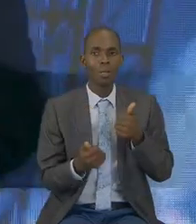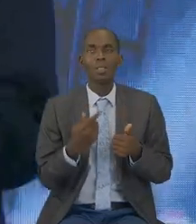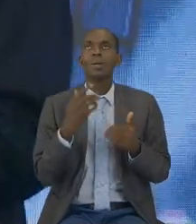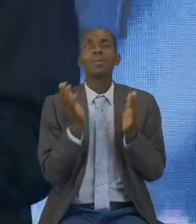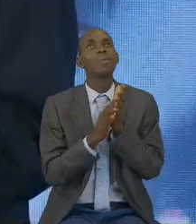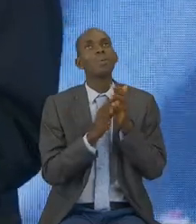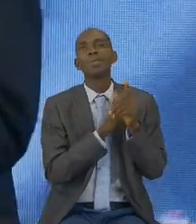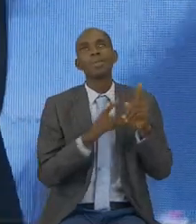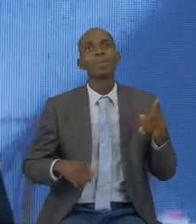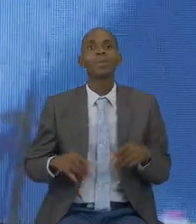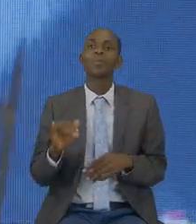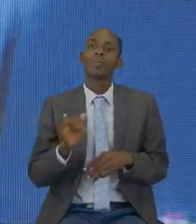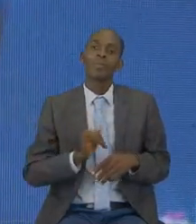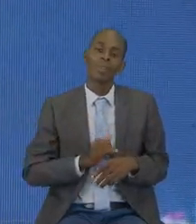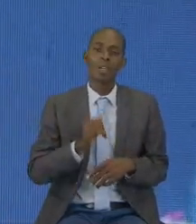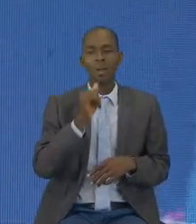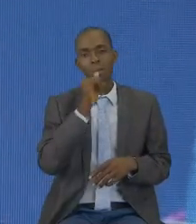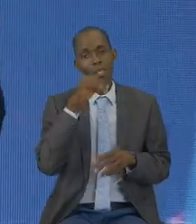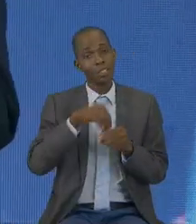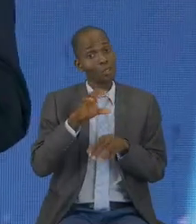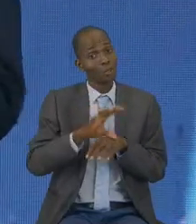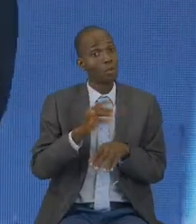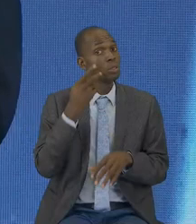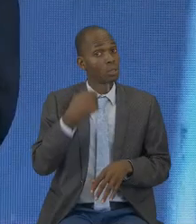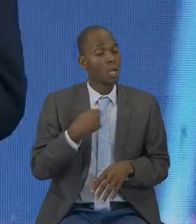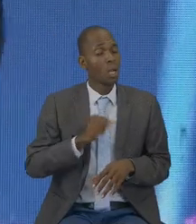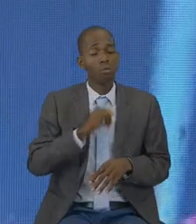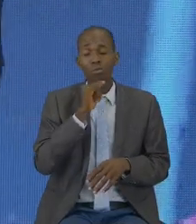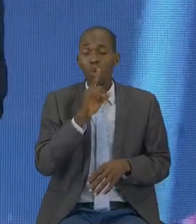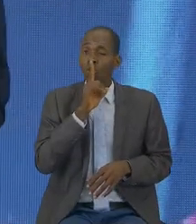although I'm not as holy as I ought to be.